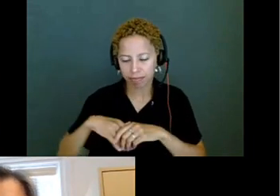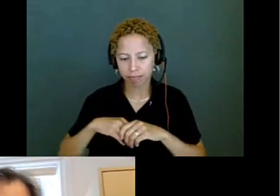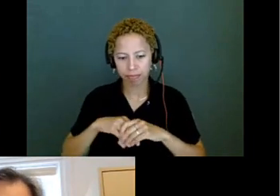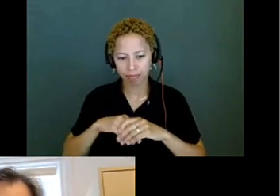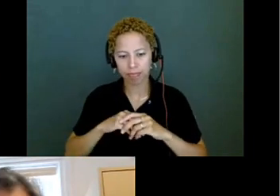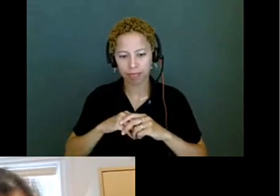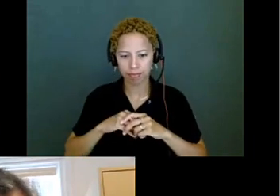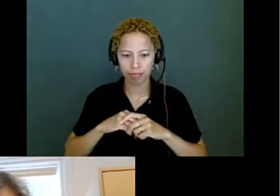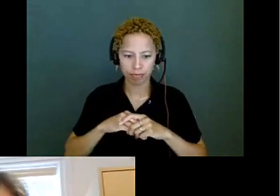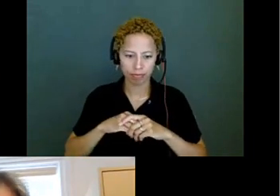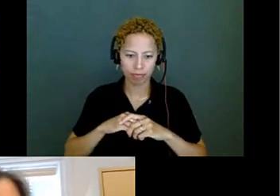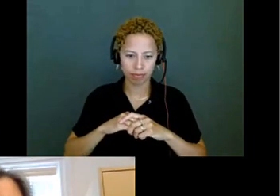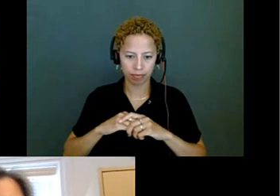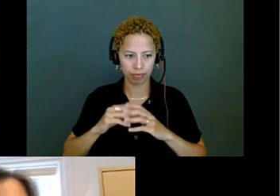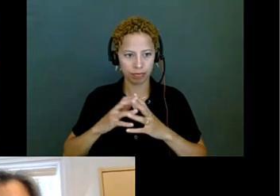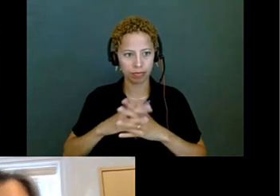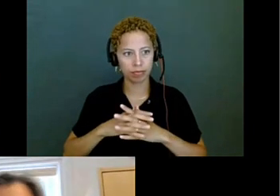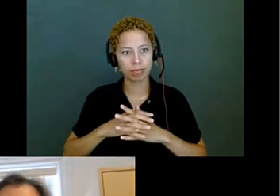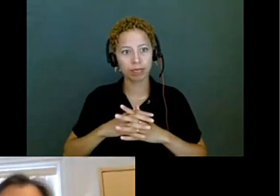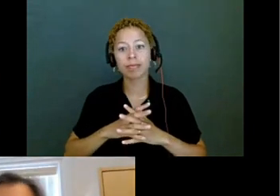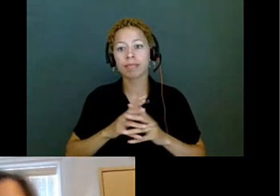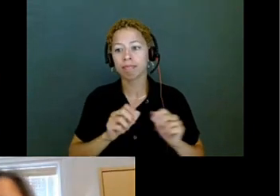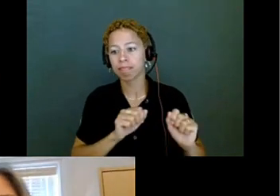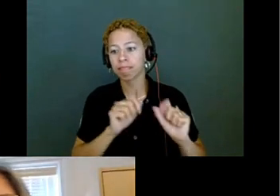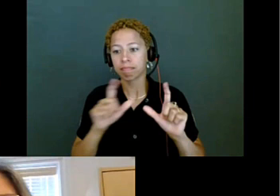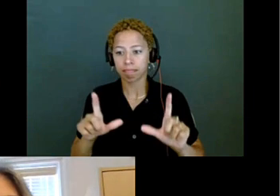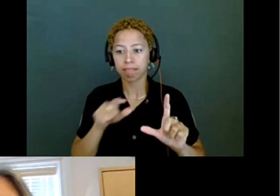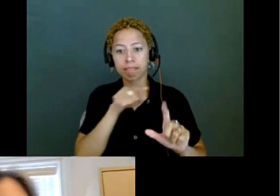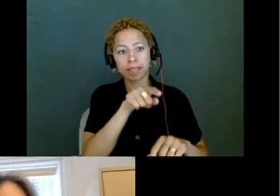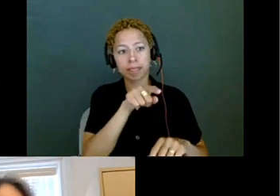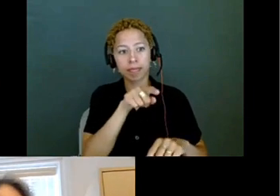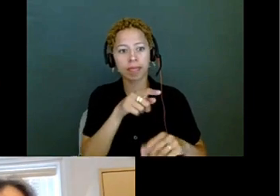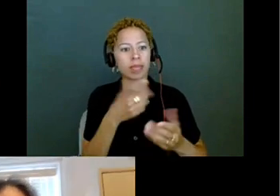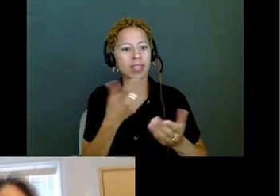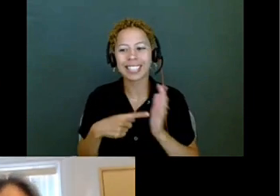So next slide is just a sample of some of the stuff we post.